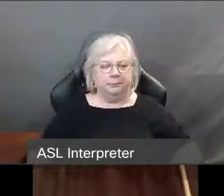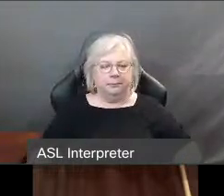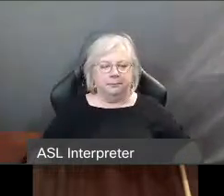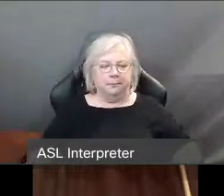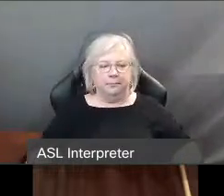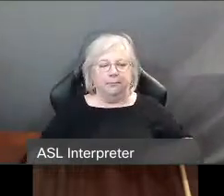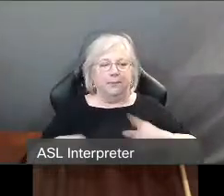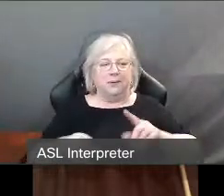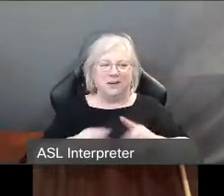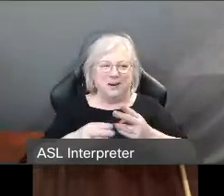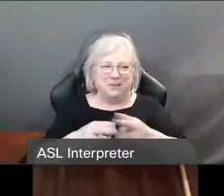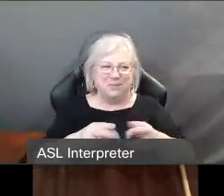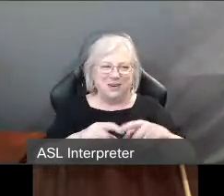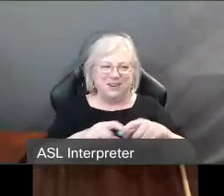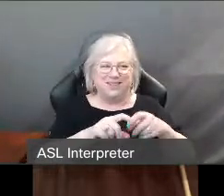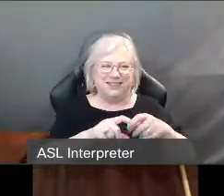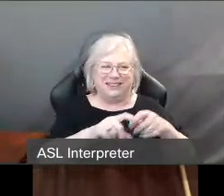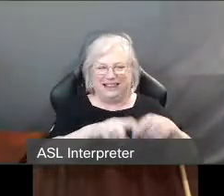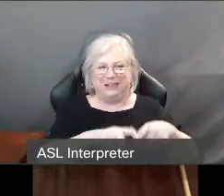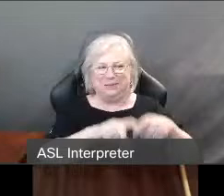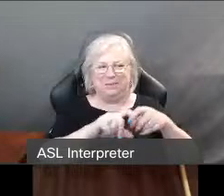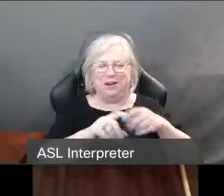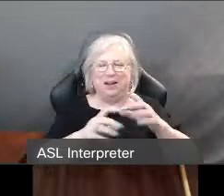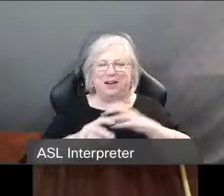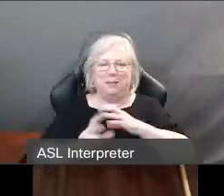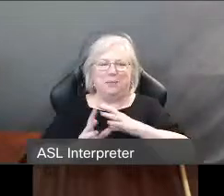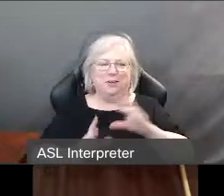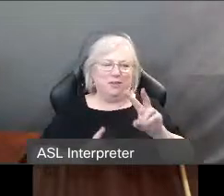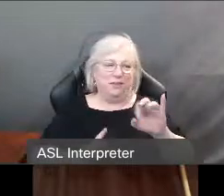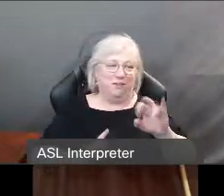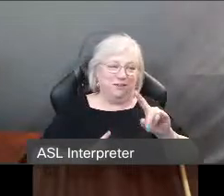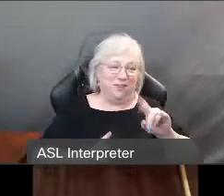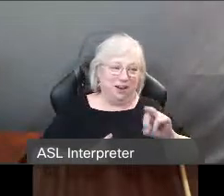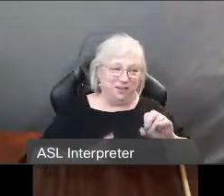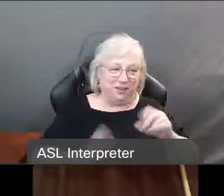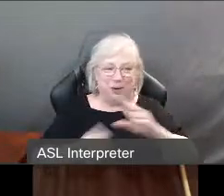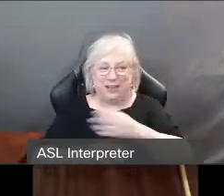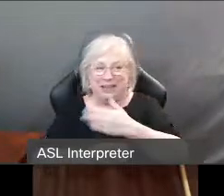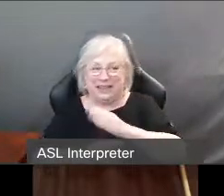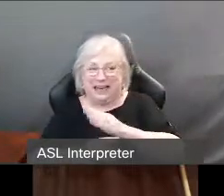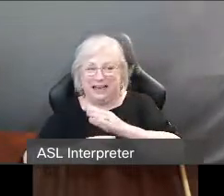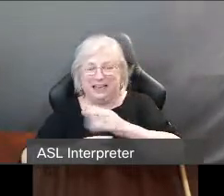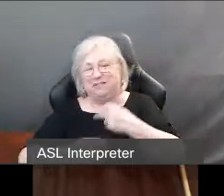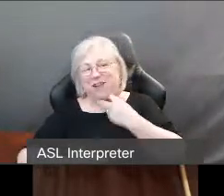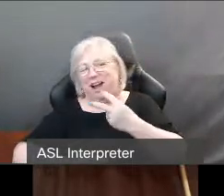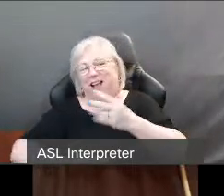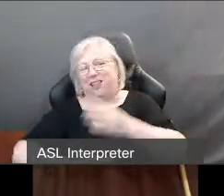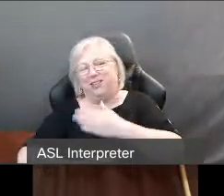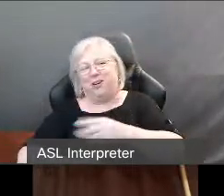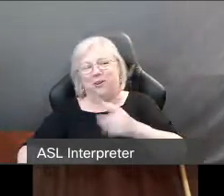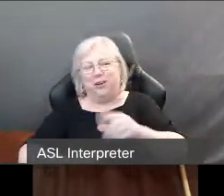During this brief intermission, Commissioner Vickers, if you want to sing that song you've been practicing.